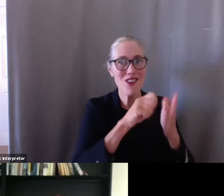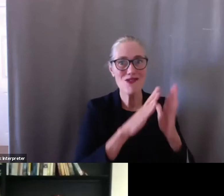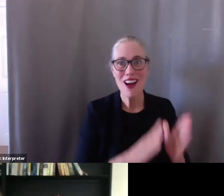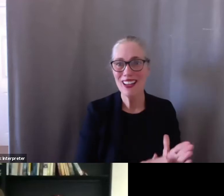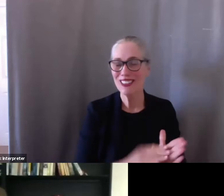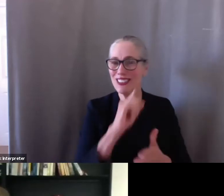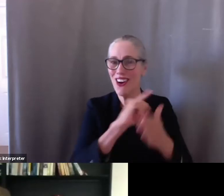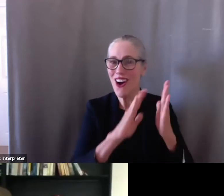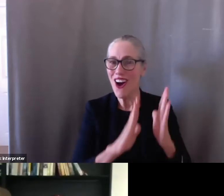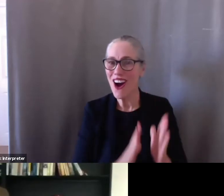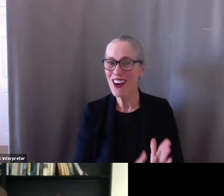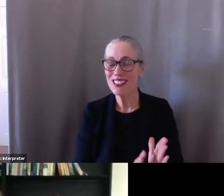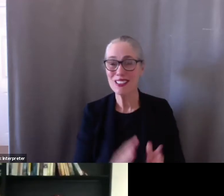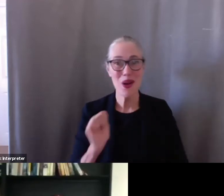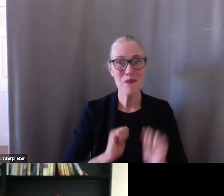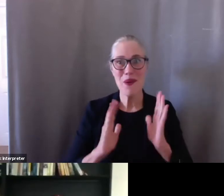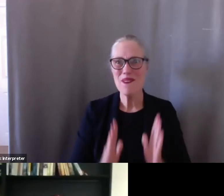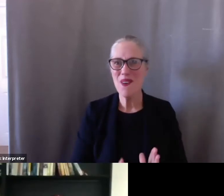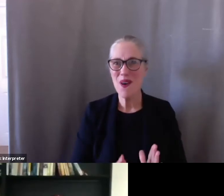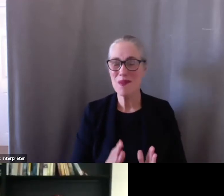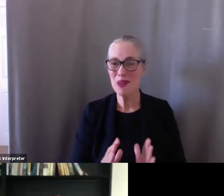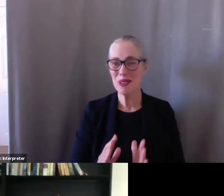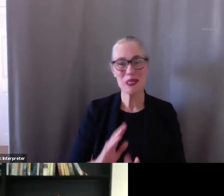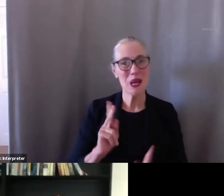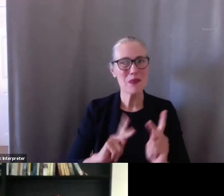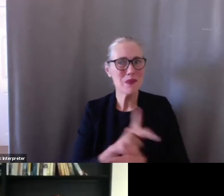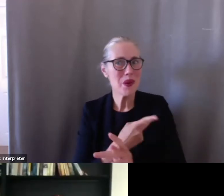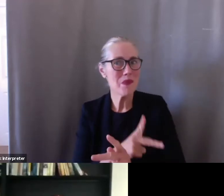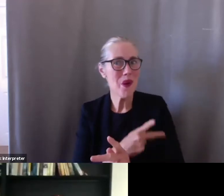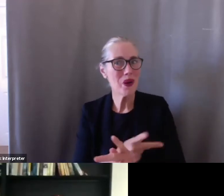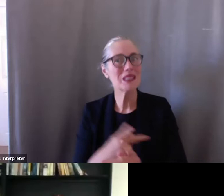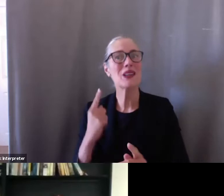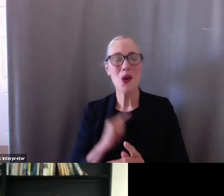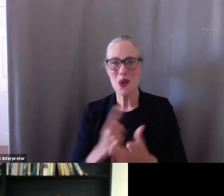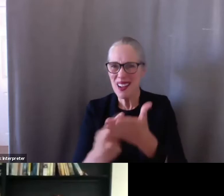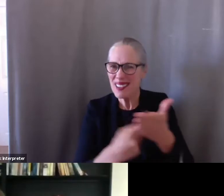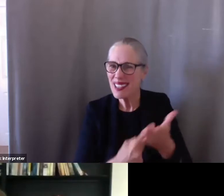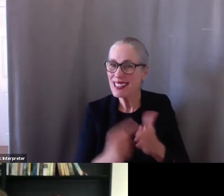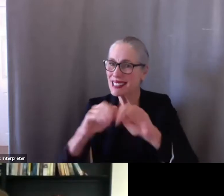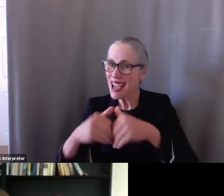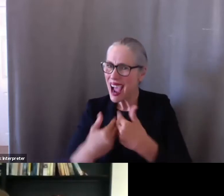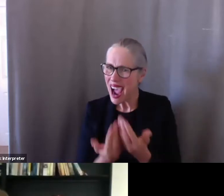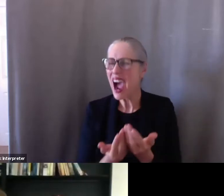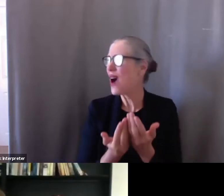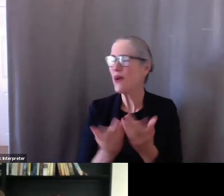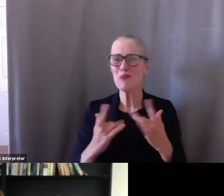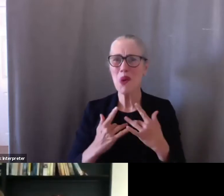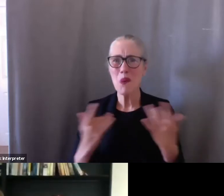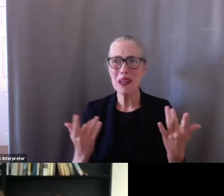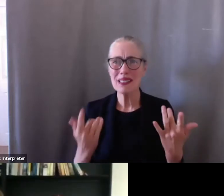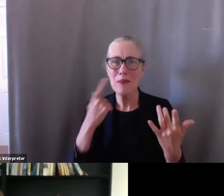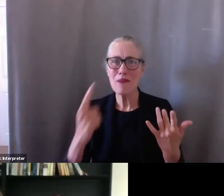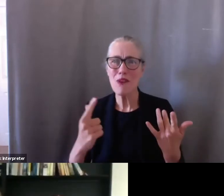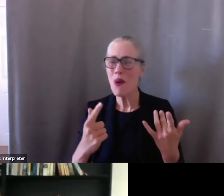speaker, I want to make sure you are aware of the question and answer function on your screen. You can submit questions to our speaker